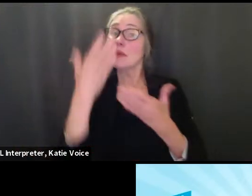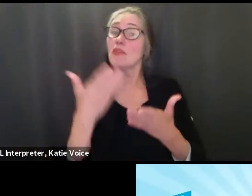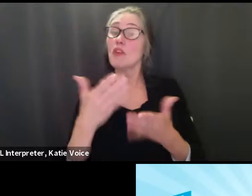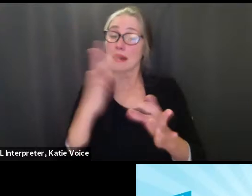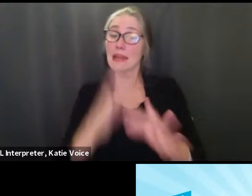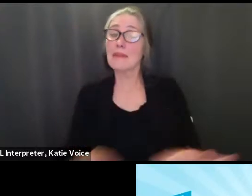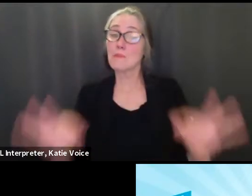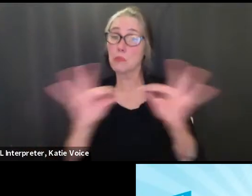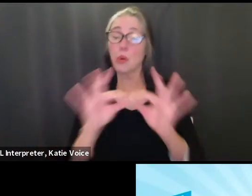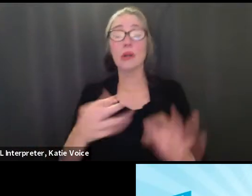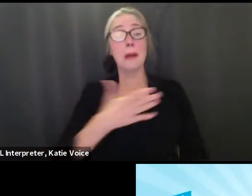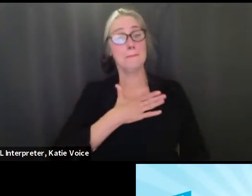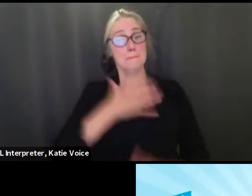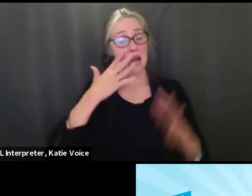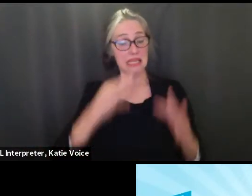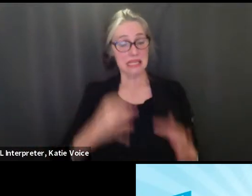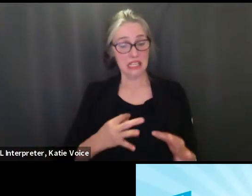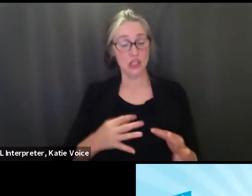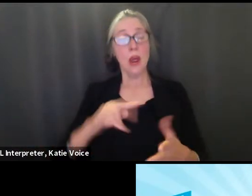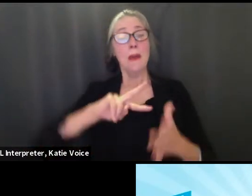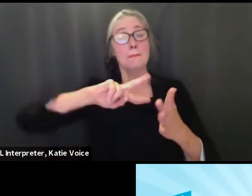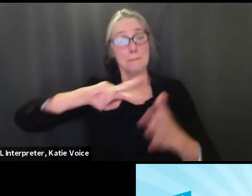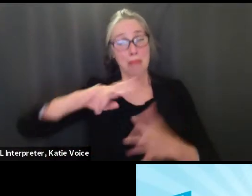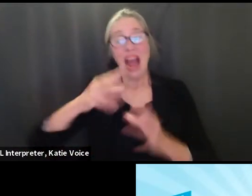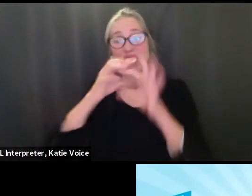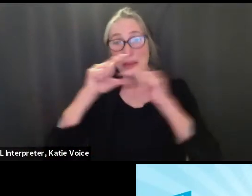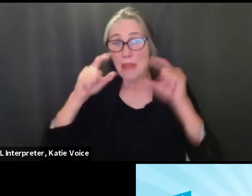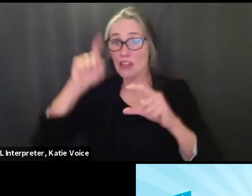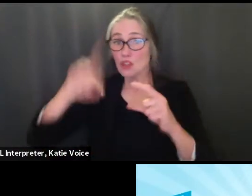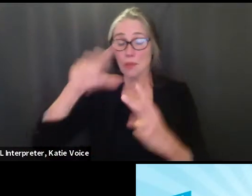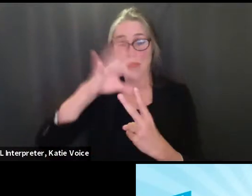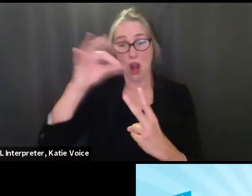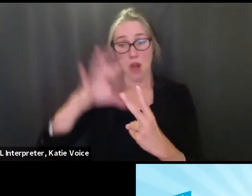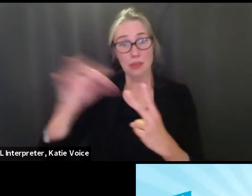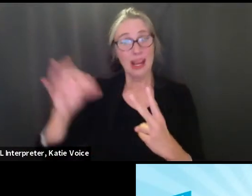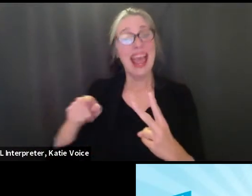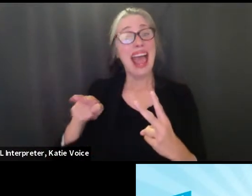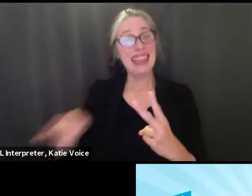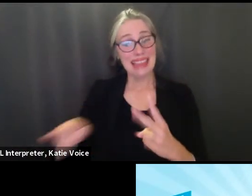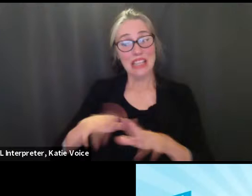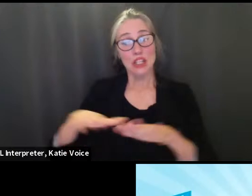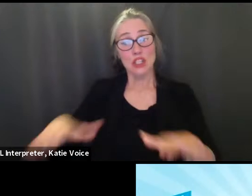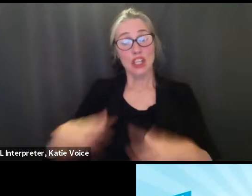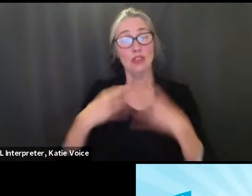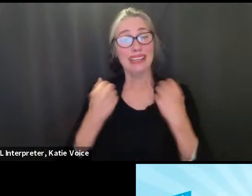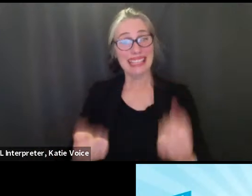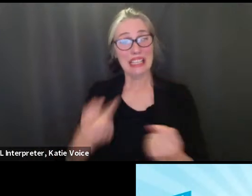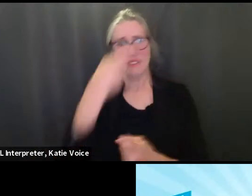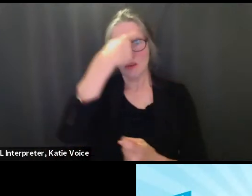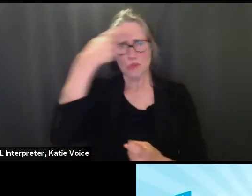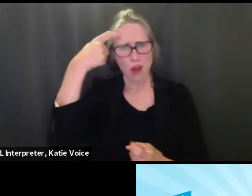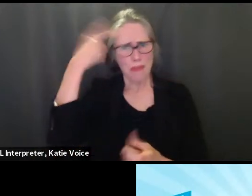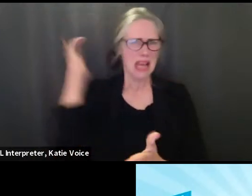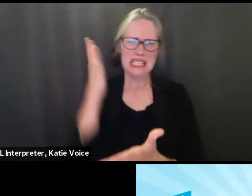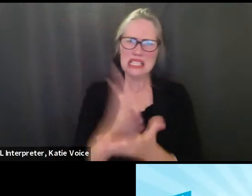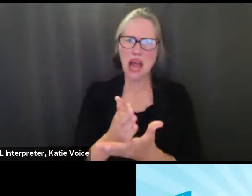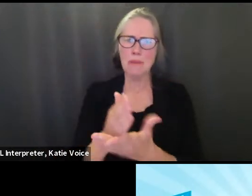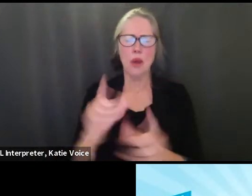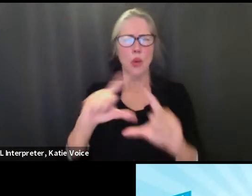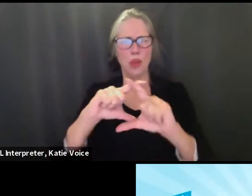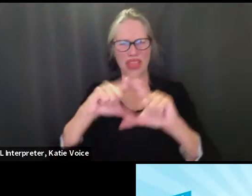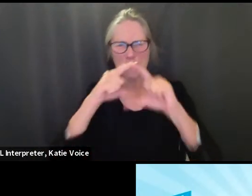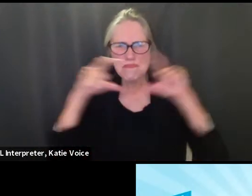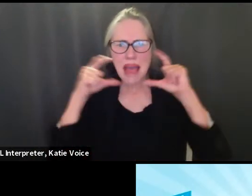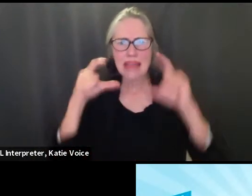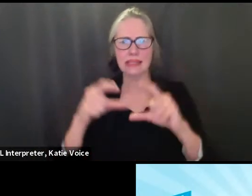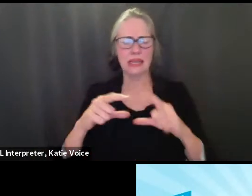child. Make these masks optional and let our kids heal from this trauma. But stop with the mask culture. A mask is not a piece of clothing. It's